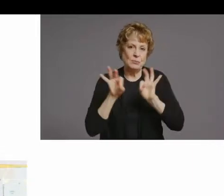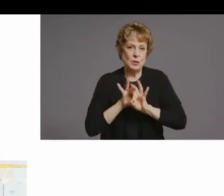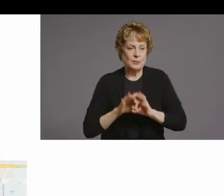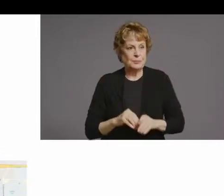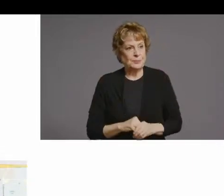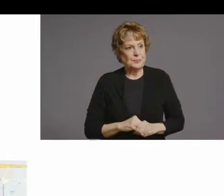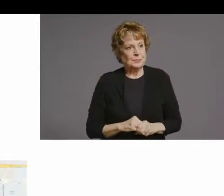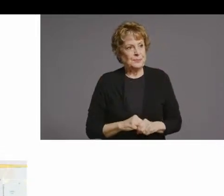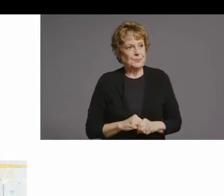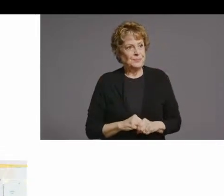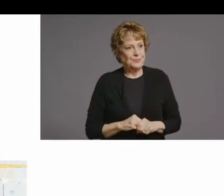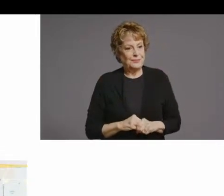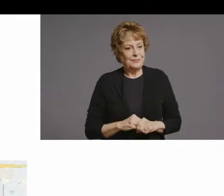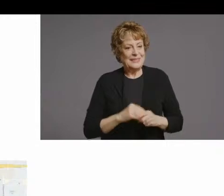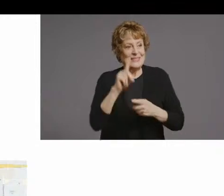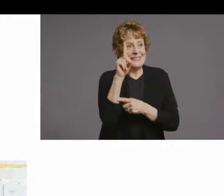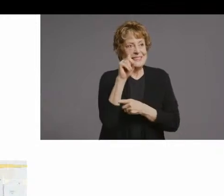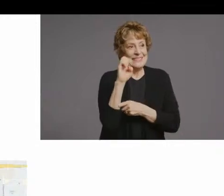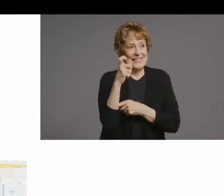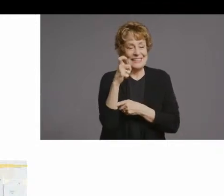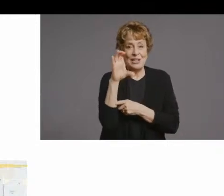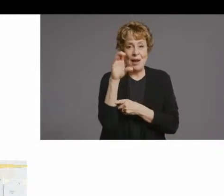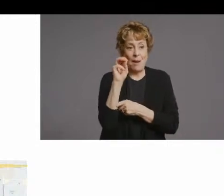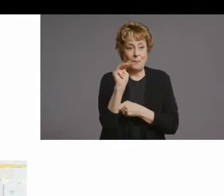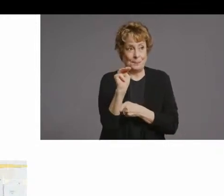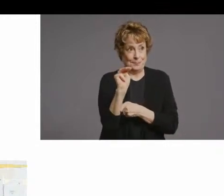Our Dexcom indoor drive-through, so